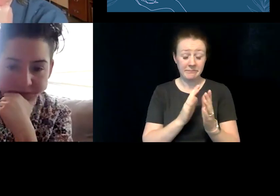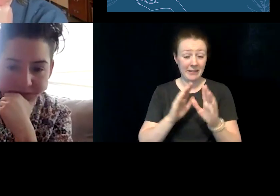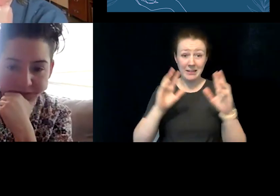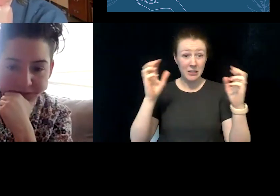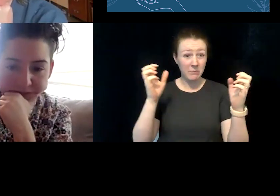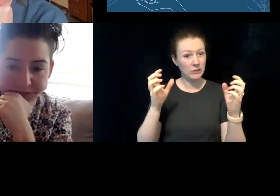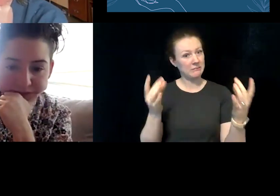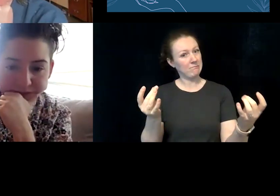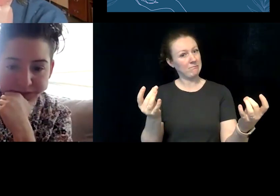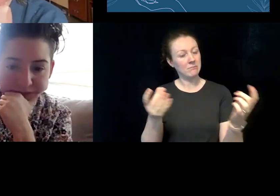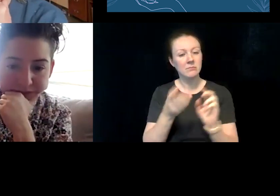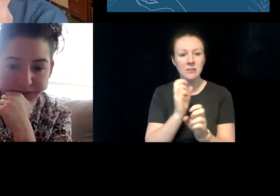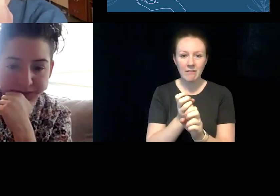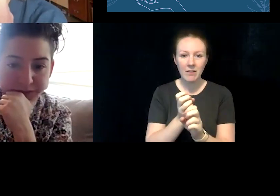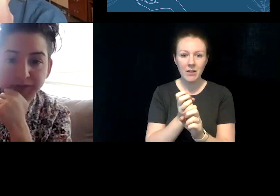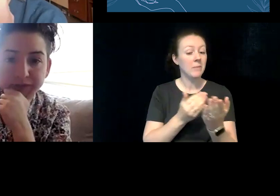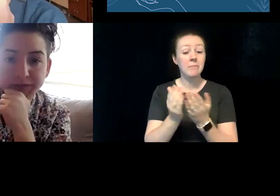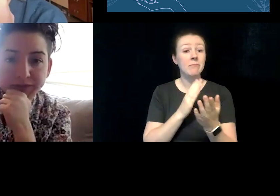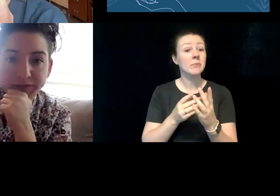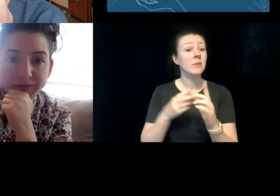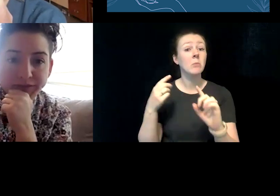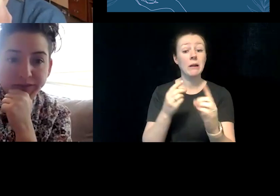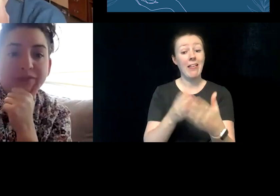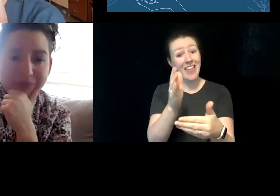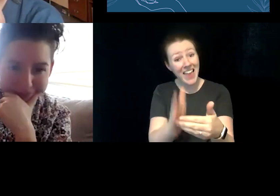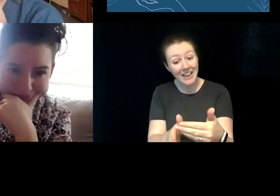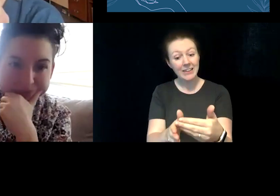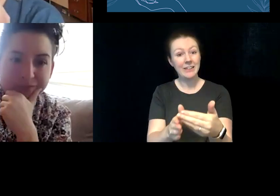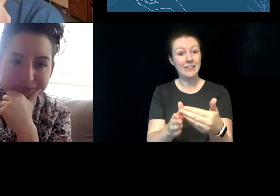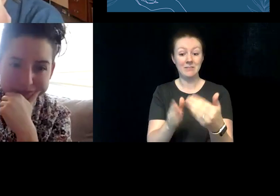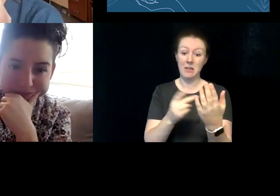It was one of those projects that at the end, nobody wanted it to be over.